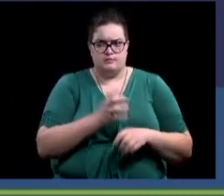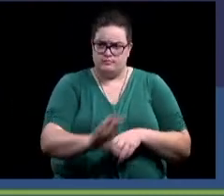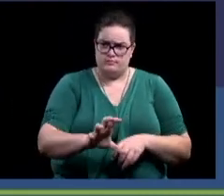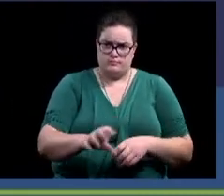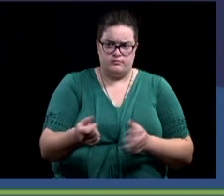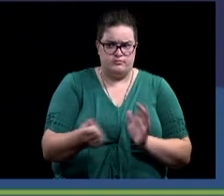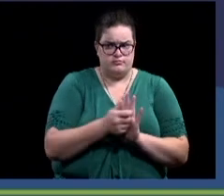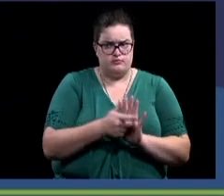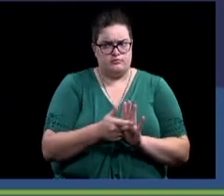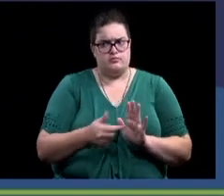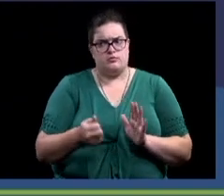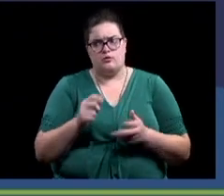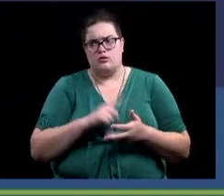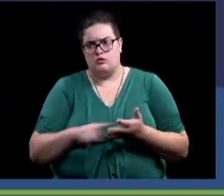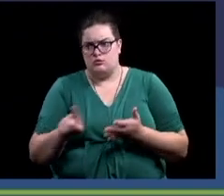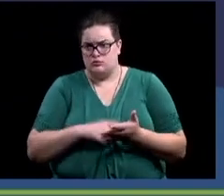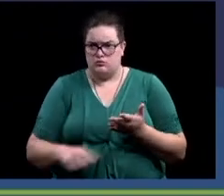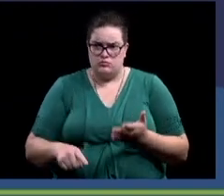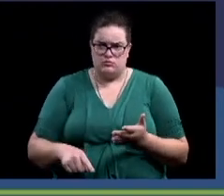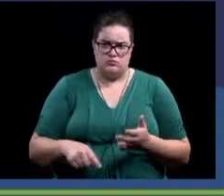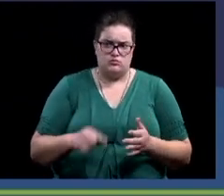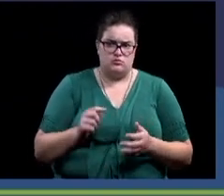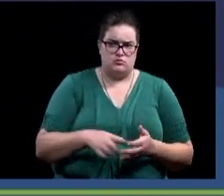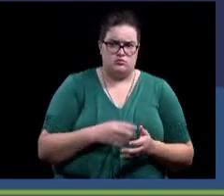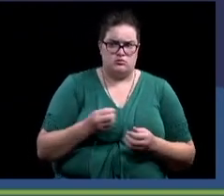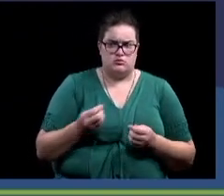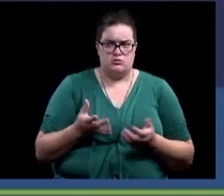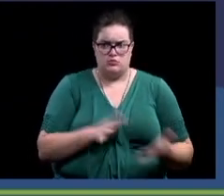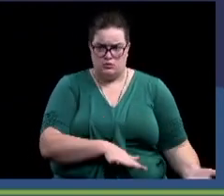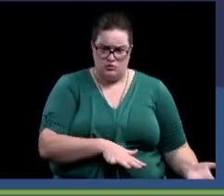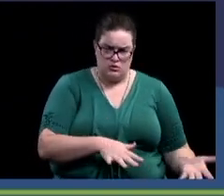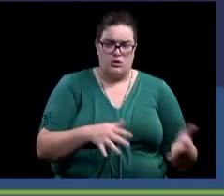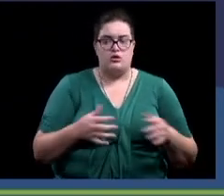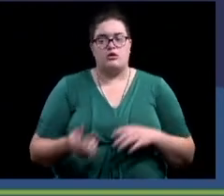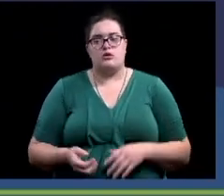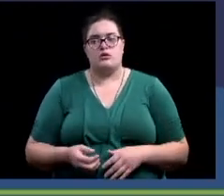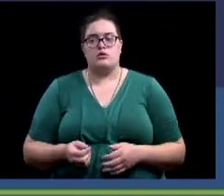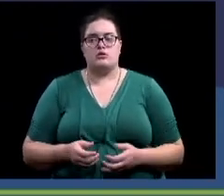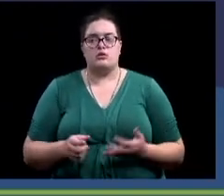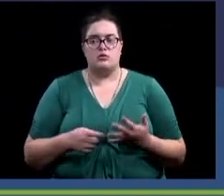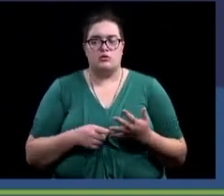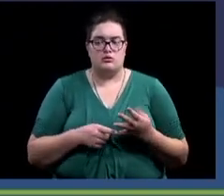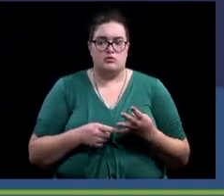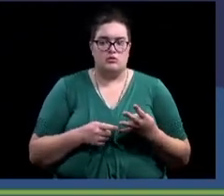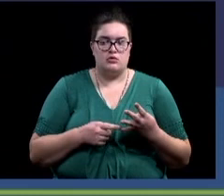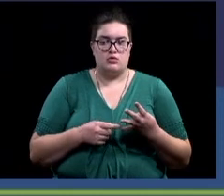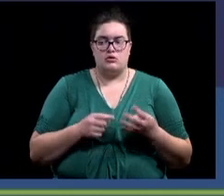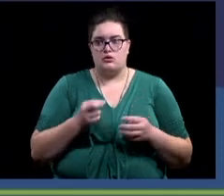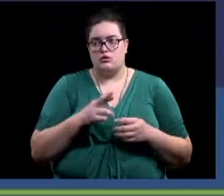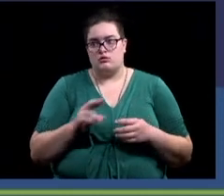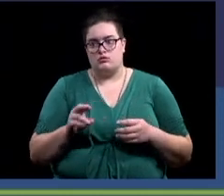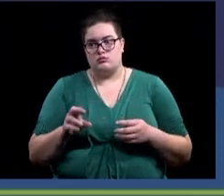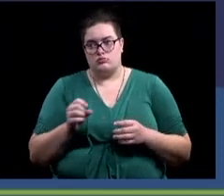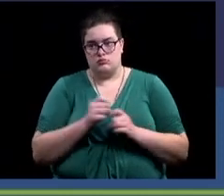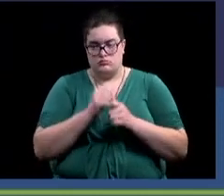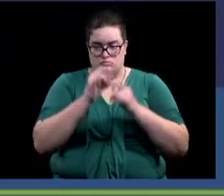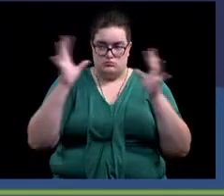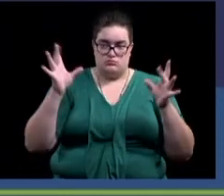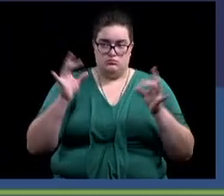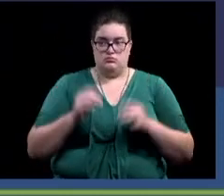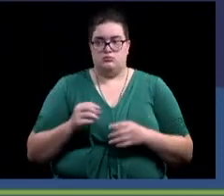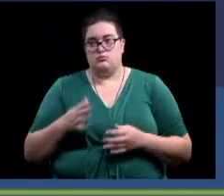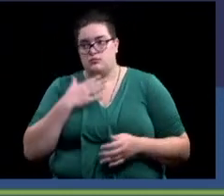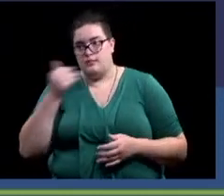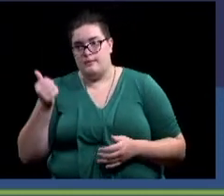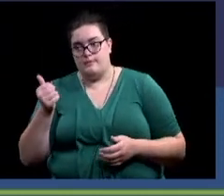due to police actions, or significant occurrences that the chief determines should better be investigated by the IA sergeant, or